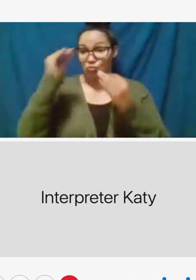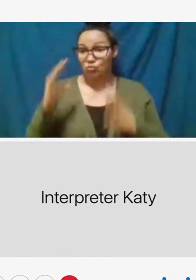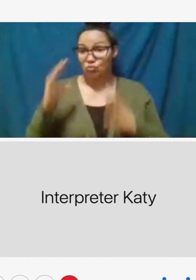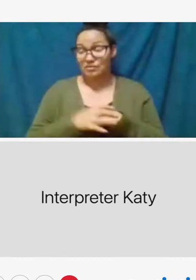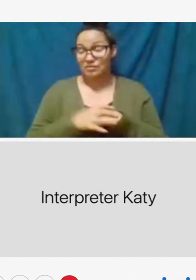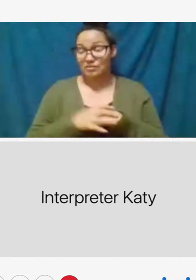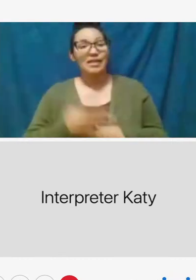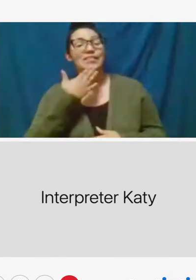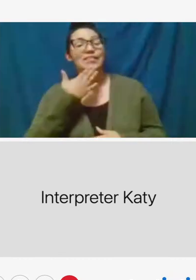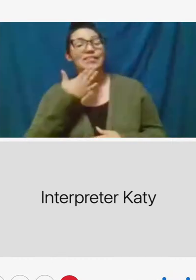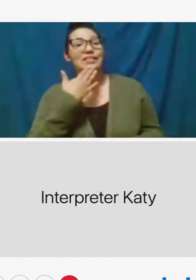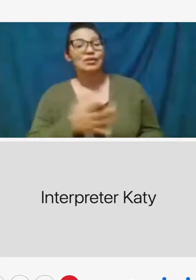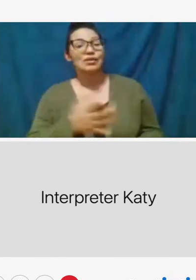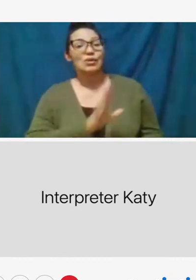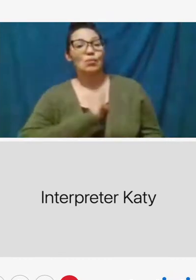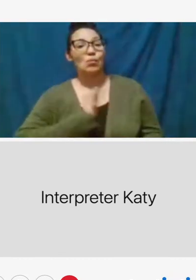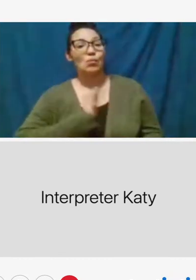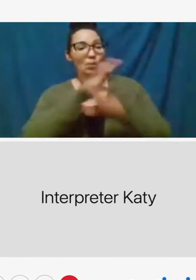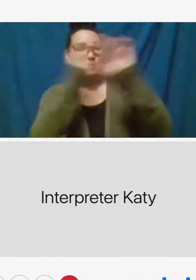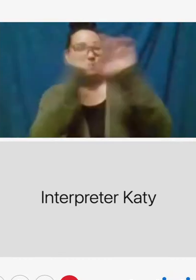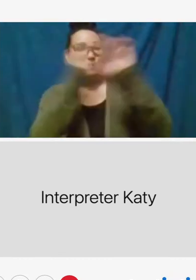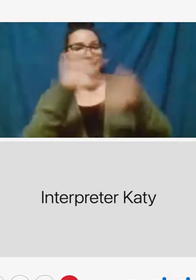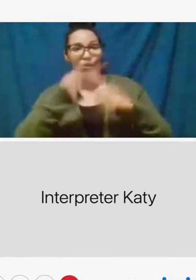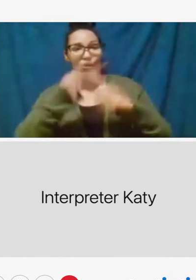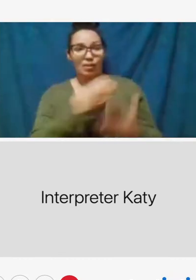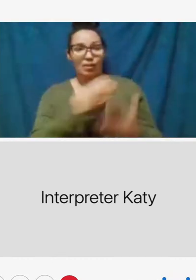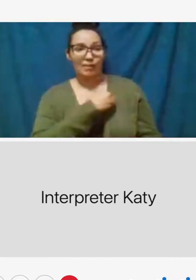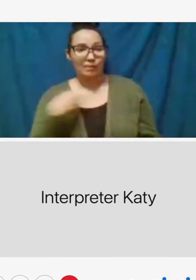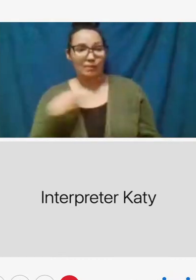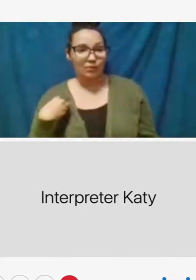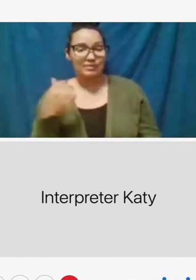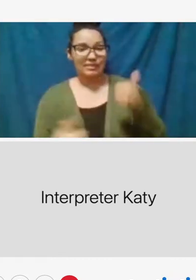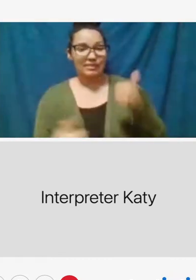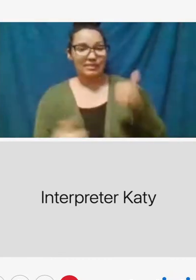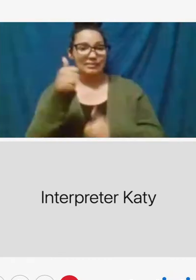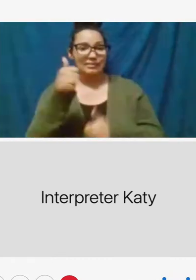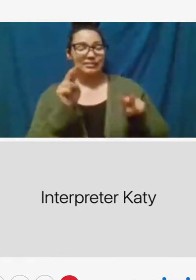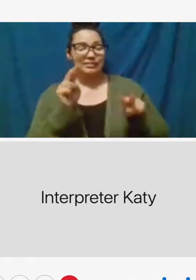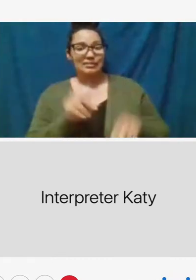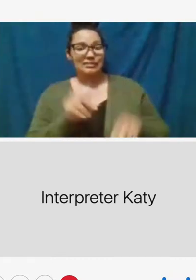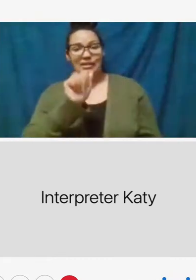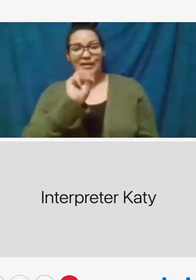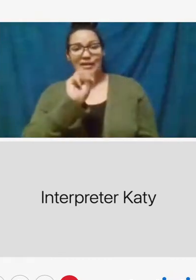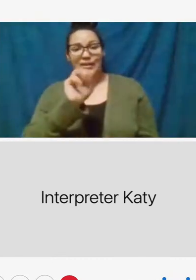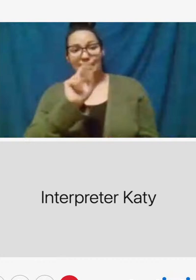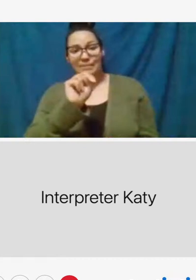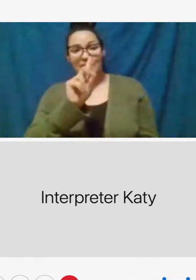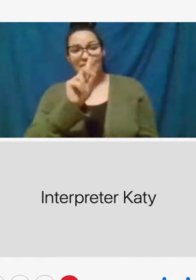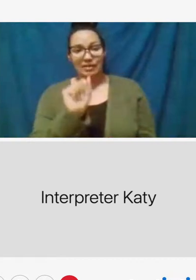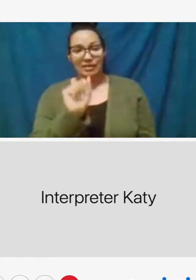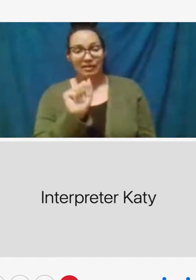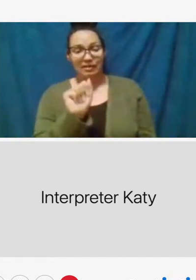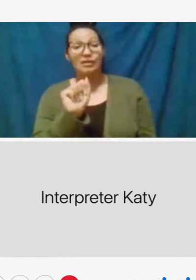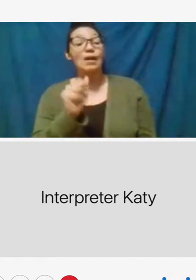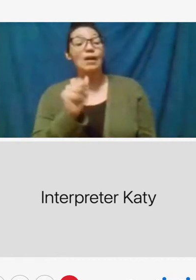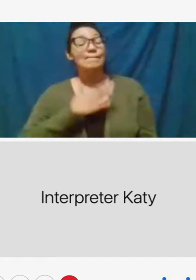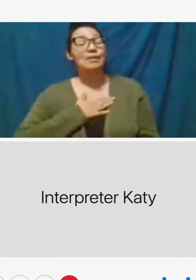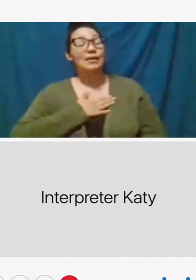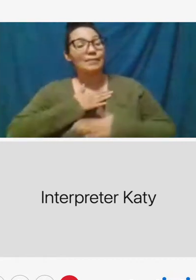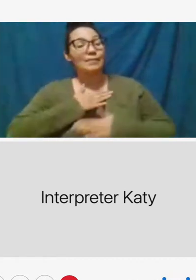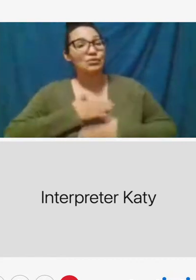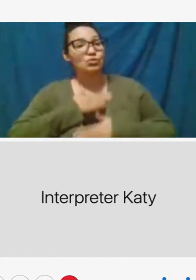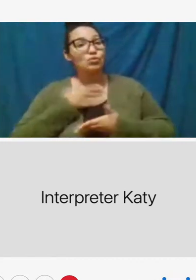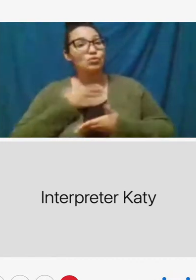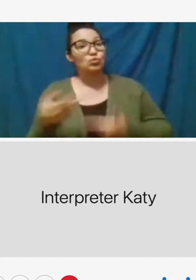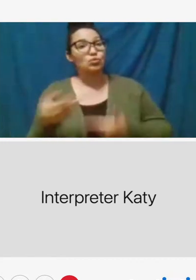Adin members of the board and superintendent Dr Amanda it is my pleasure to um introduce our two students here